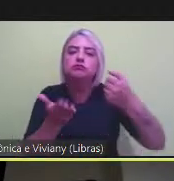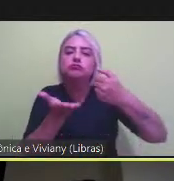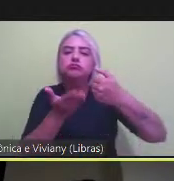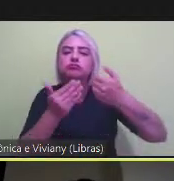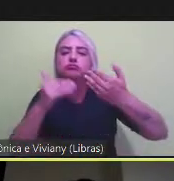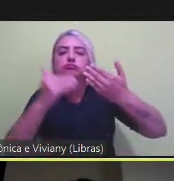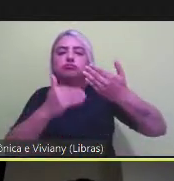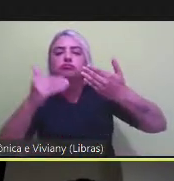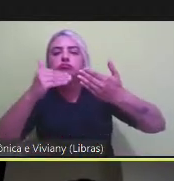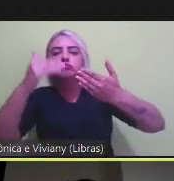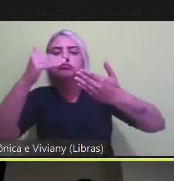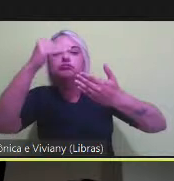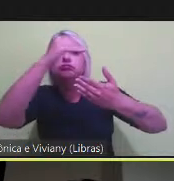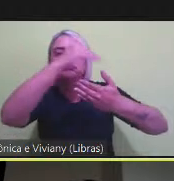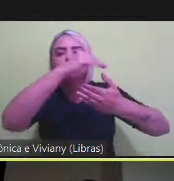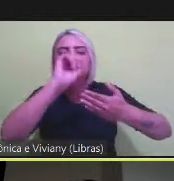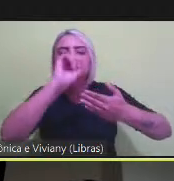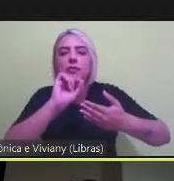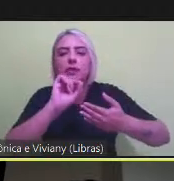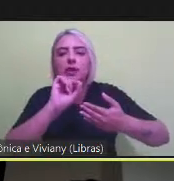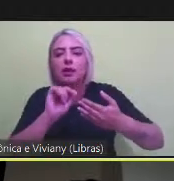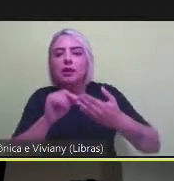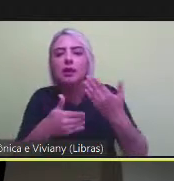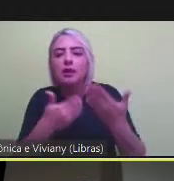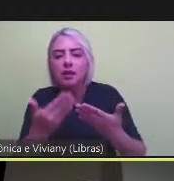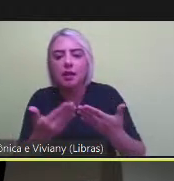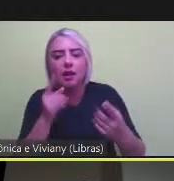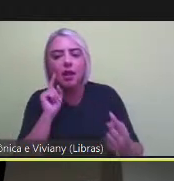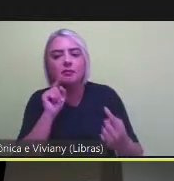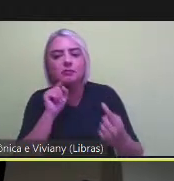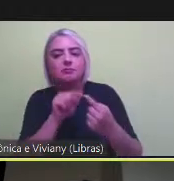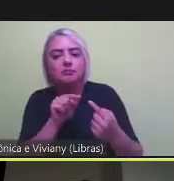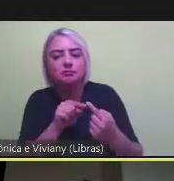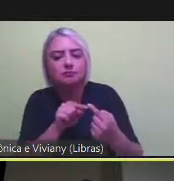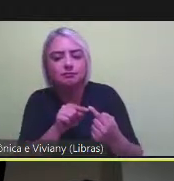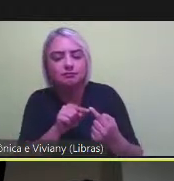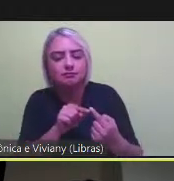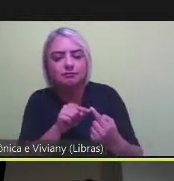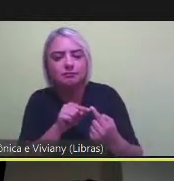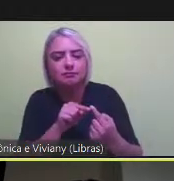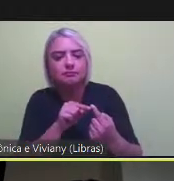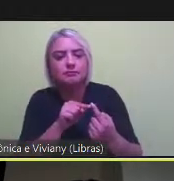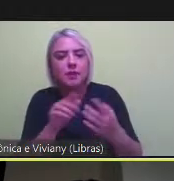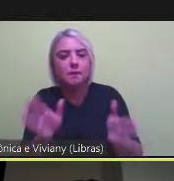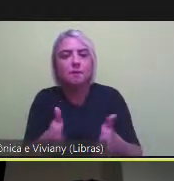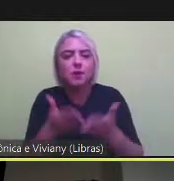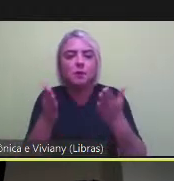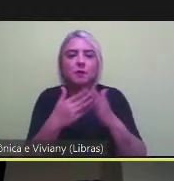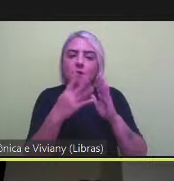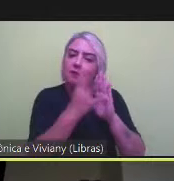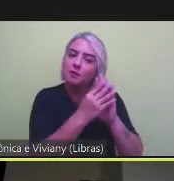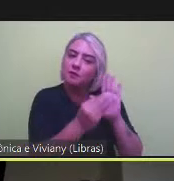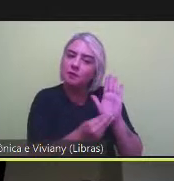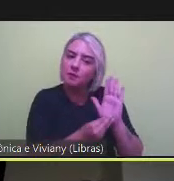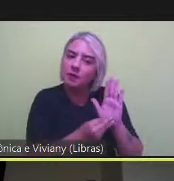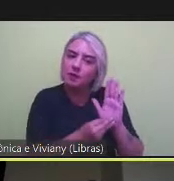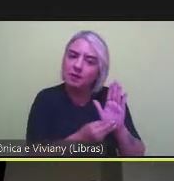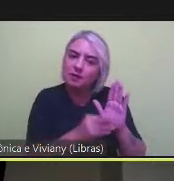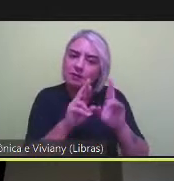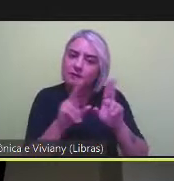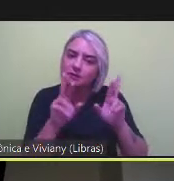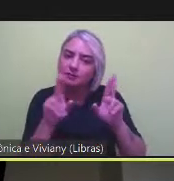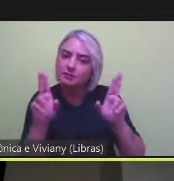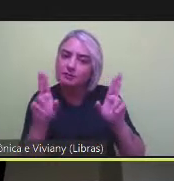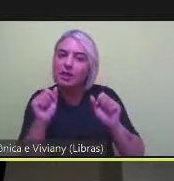scale that makes it possible to evaluate this. And due to that, to promote a model,